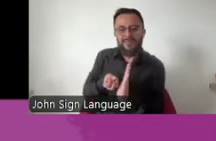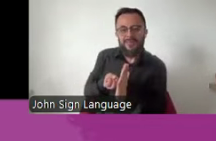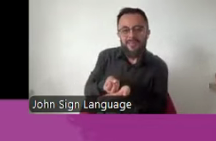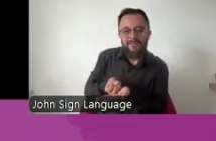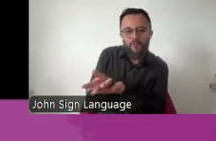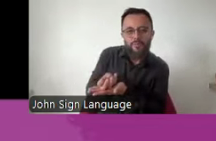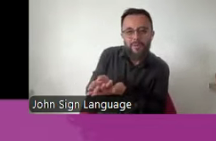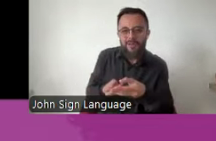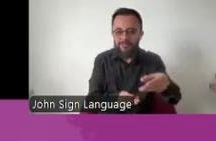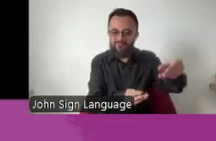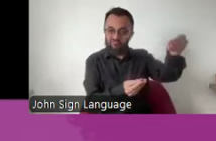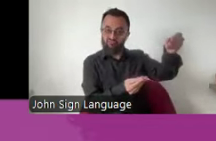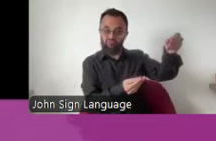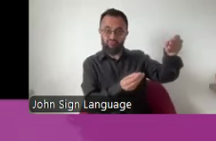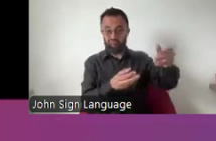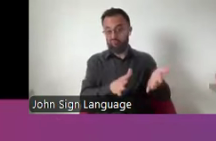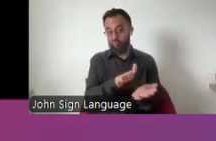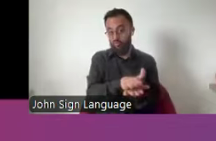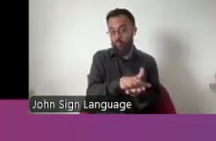was.